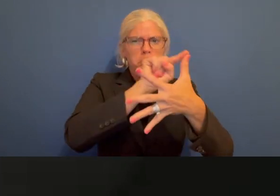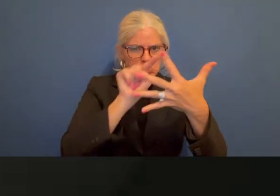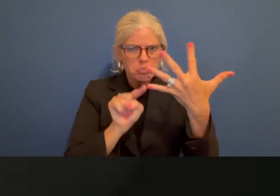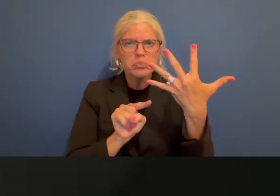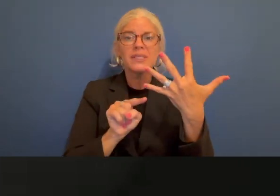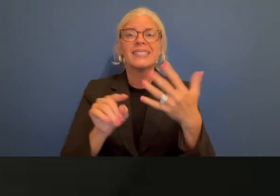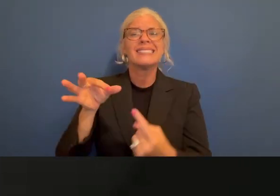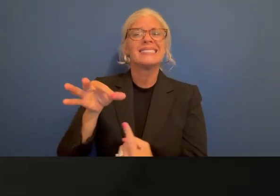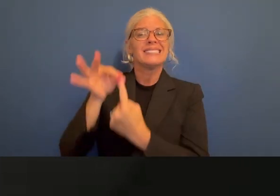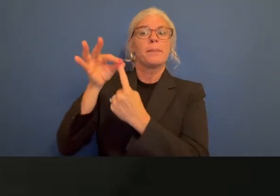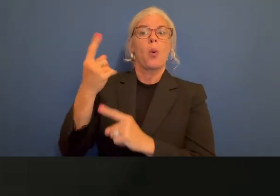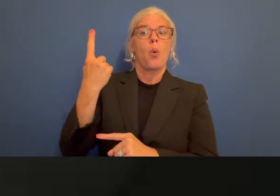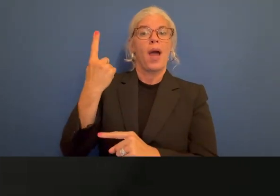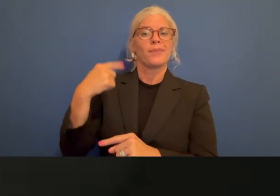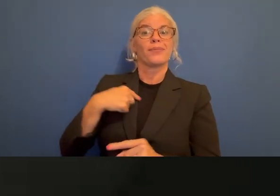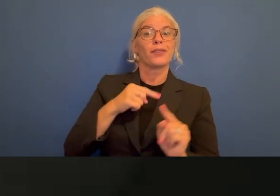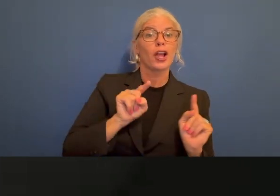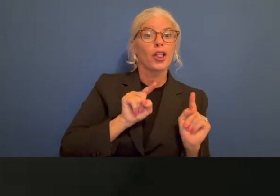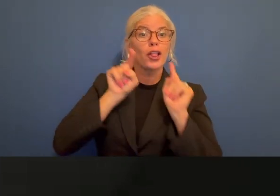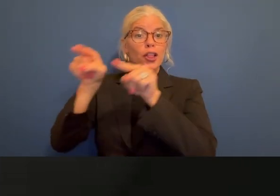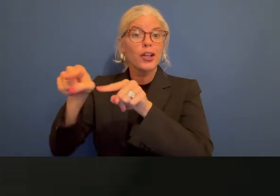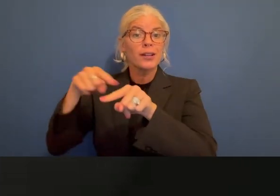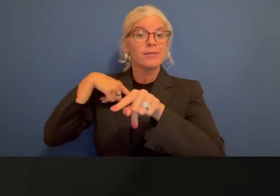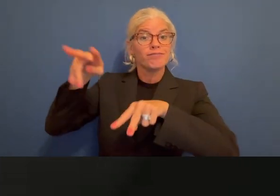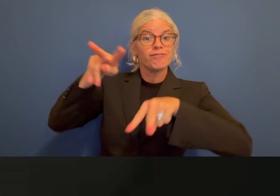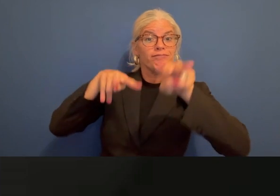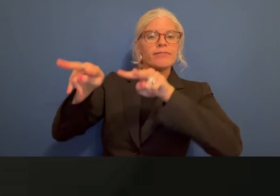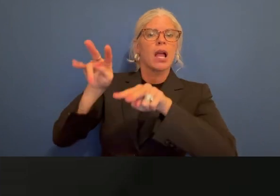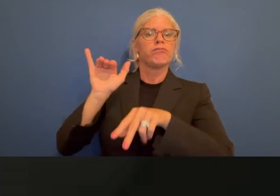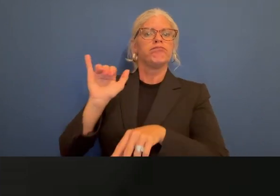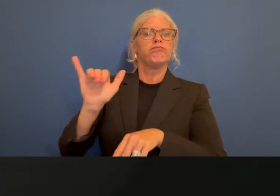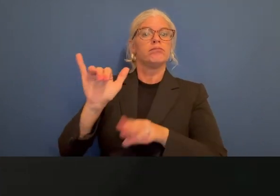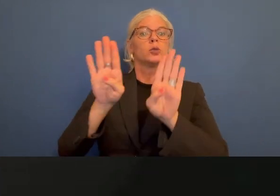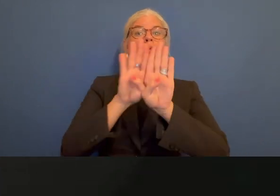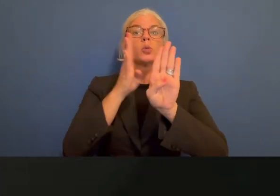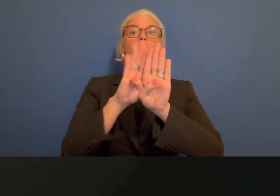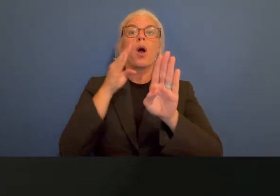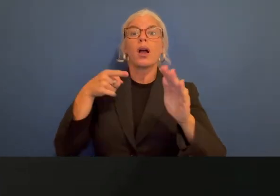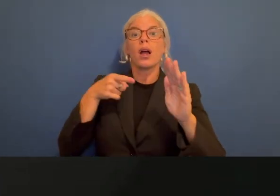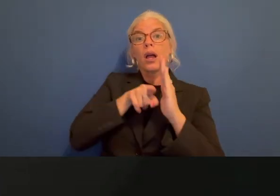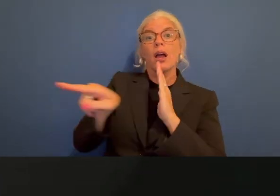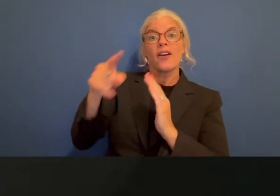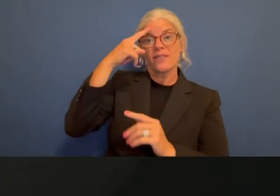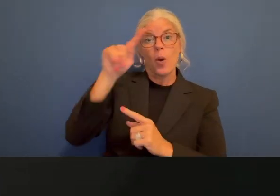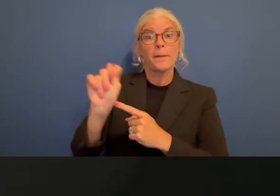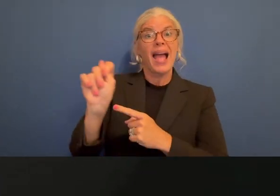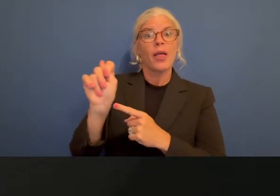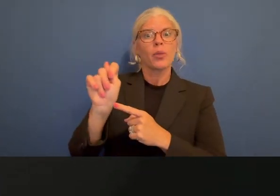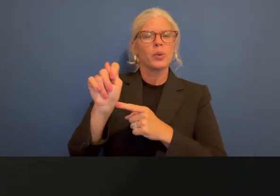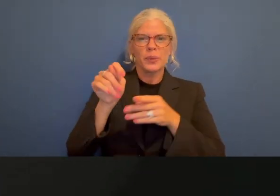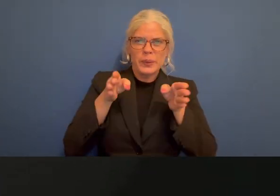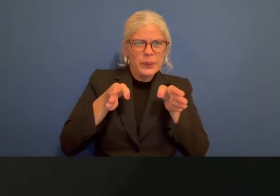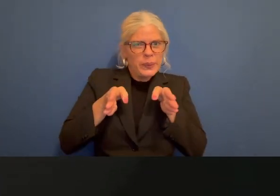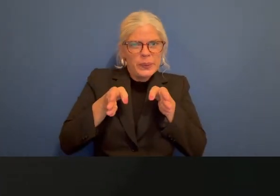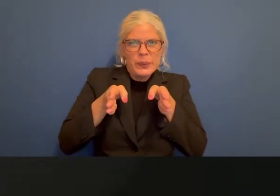the most part, except when, we went in to look at the unit, the doorway into the